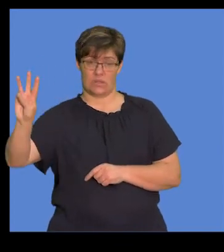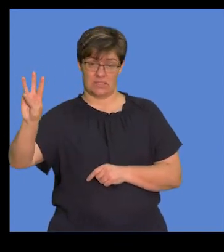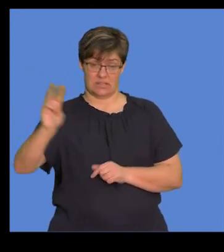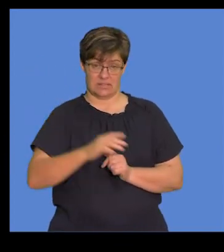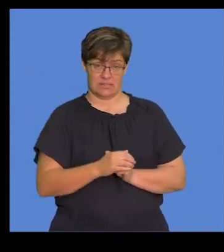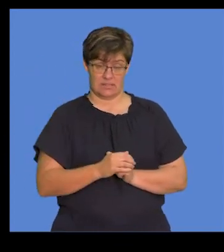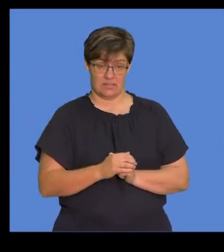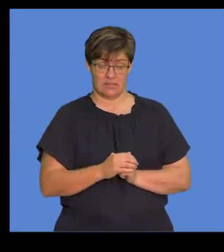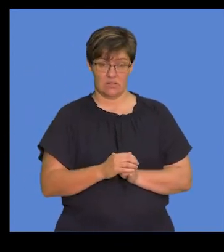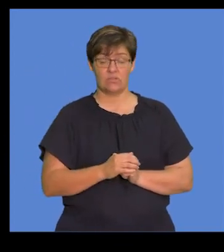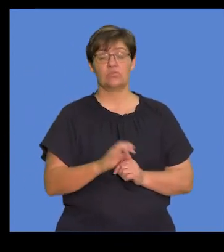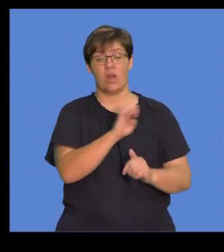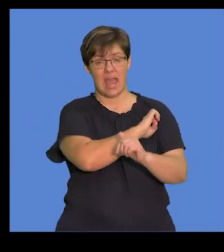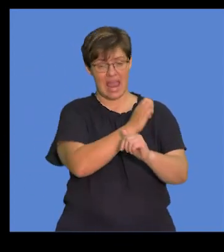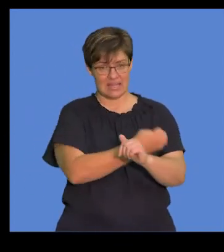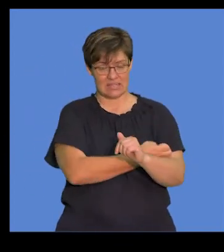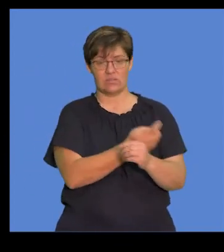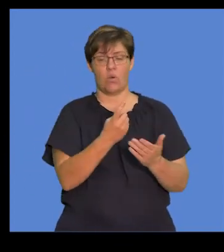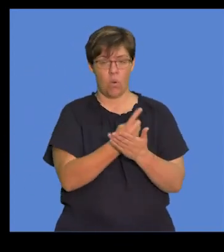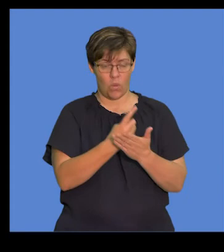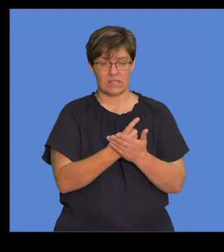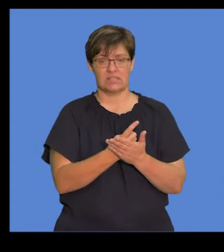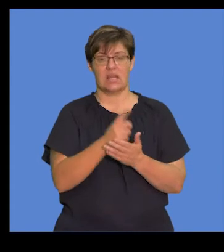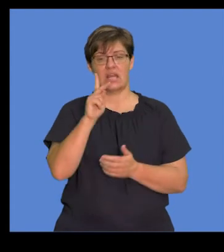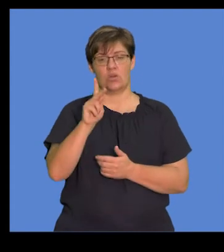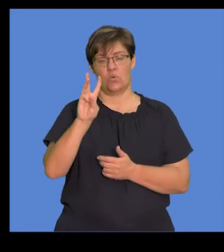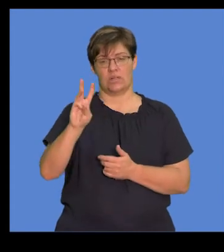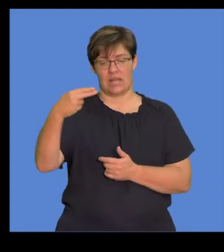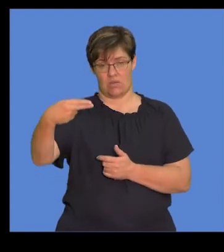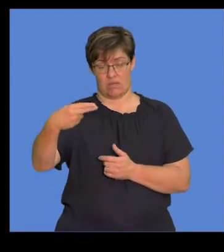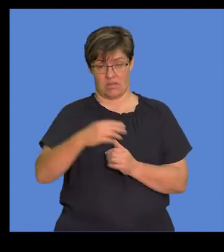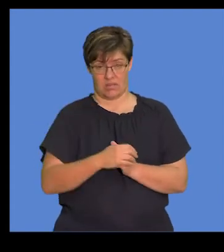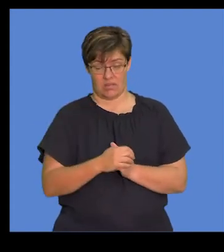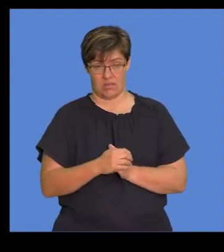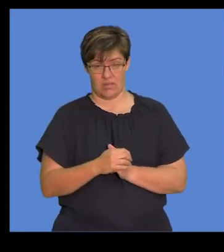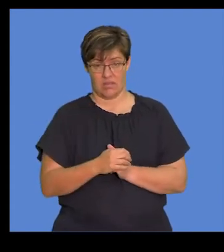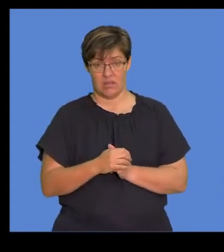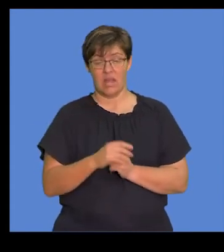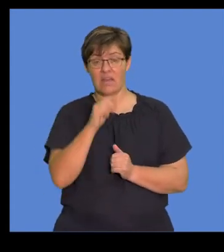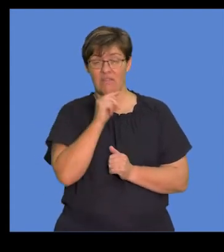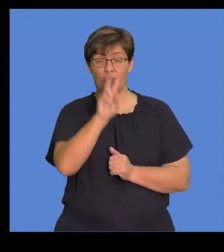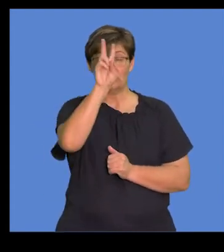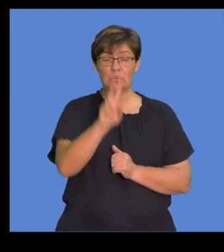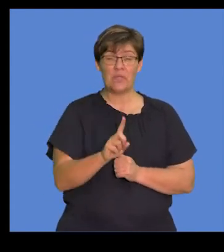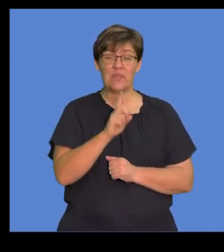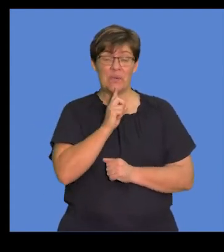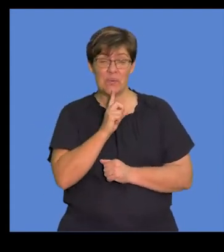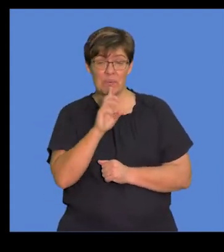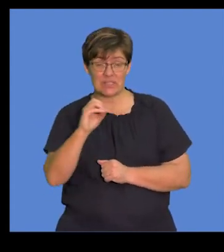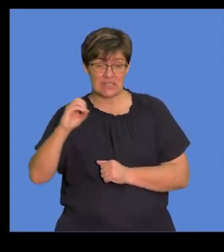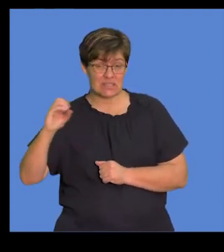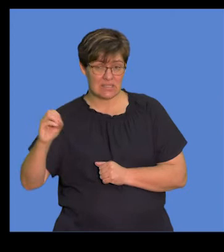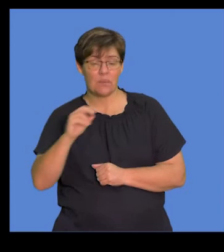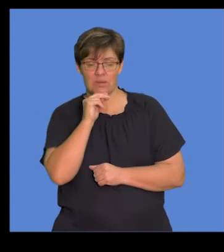1,000 watts, okay? So energy consumption is always in kilowatt hour, okay? So if we have got 2,000,